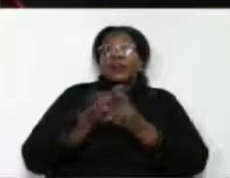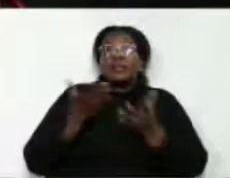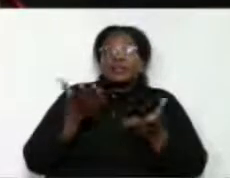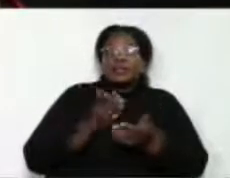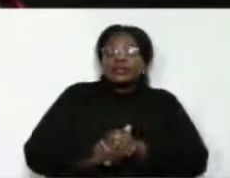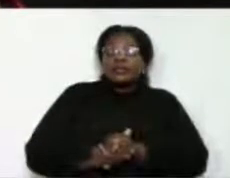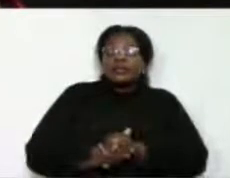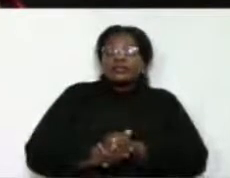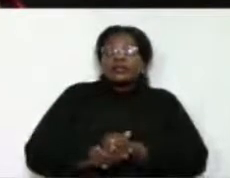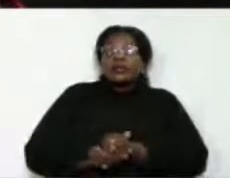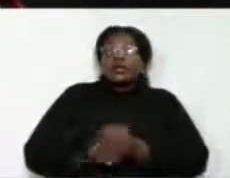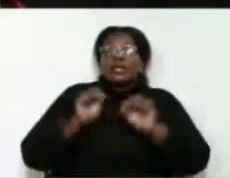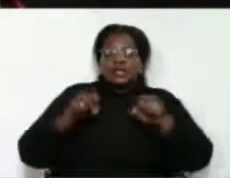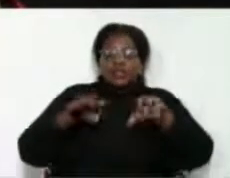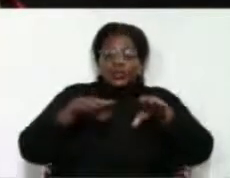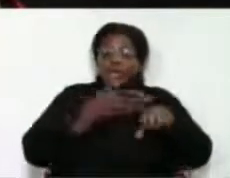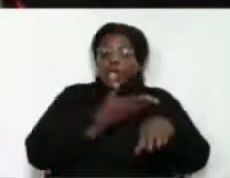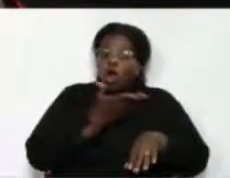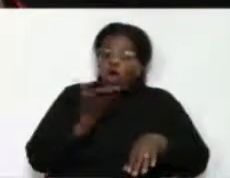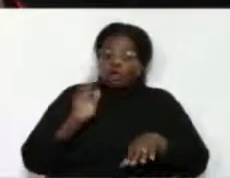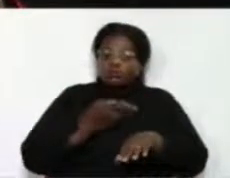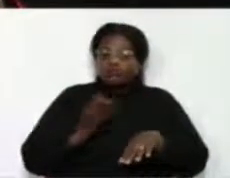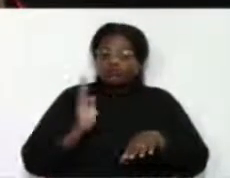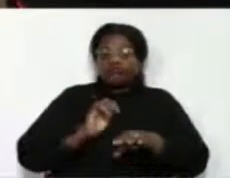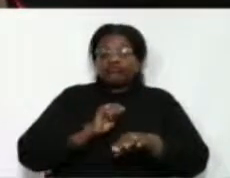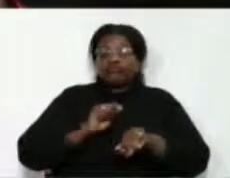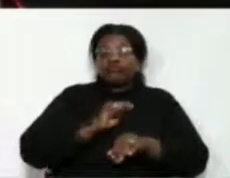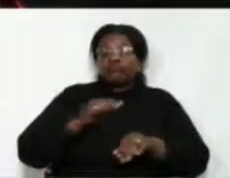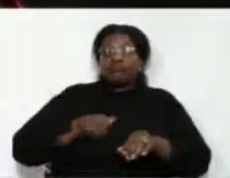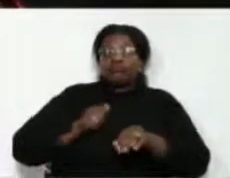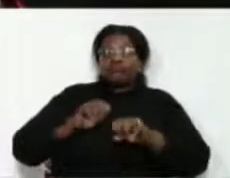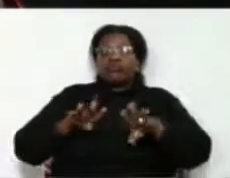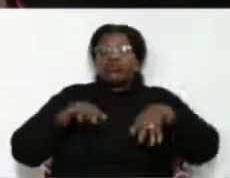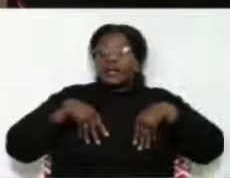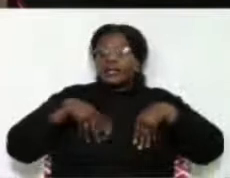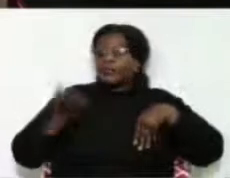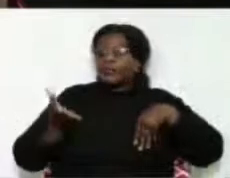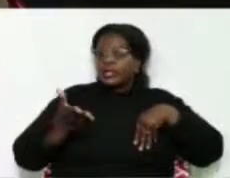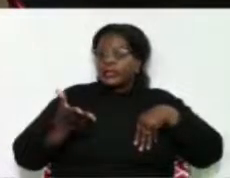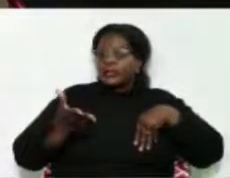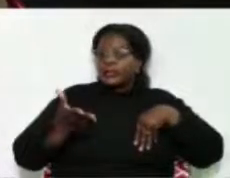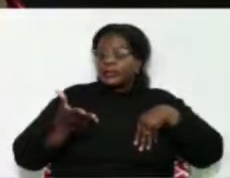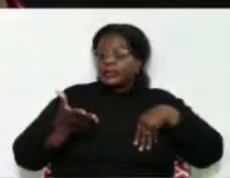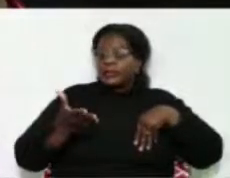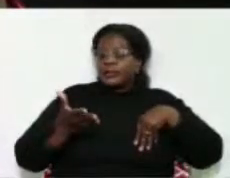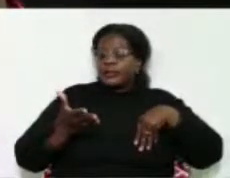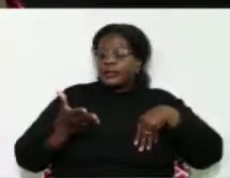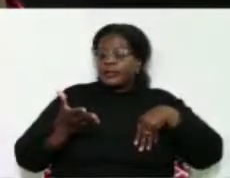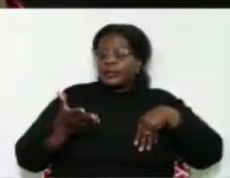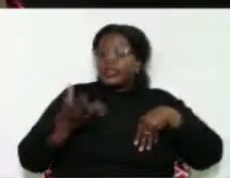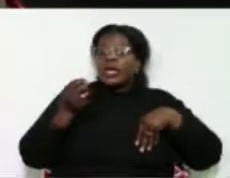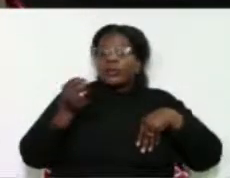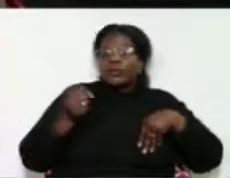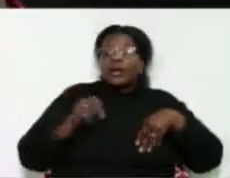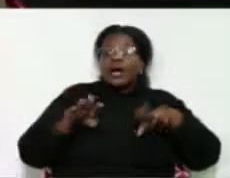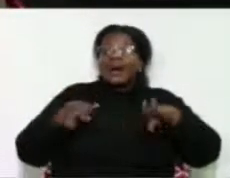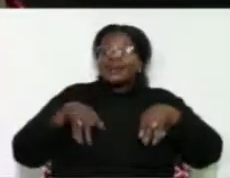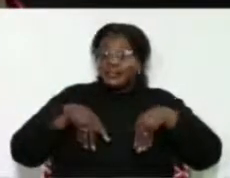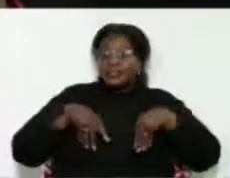look, we both agreed to this. Yeah. It's like our marriage vows. Yeah. So we've basically got some sort of agreement, but